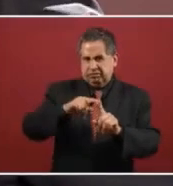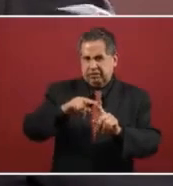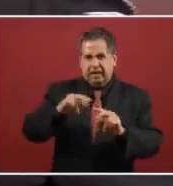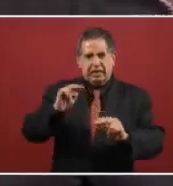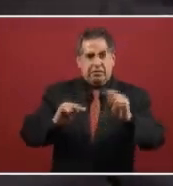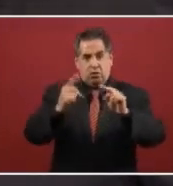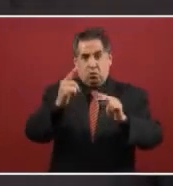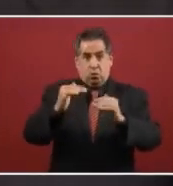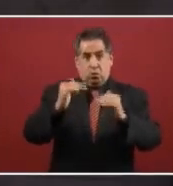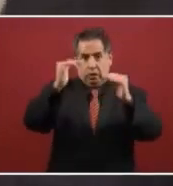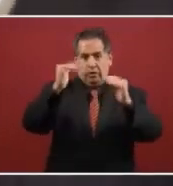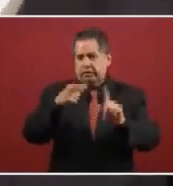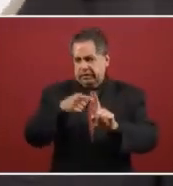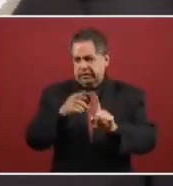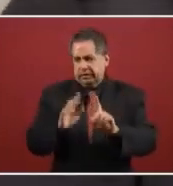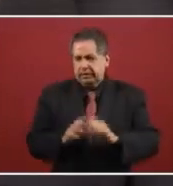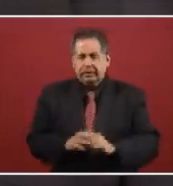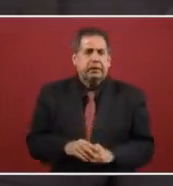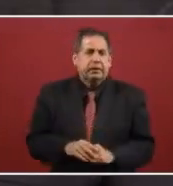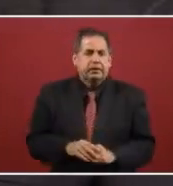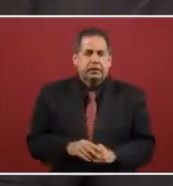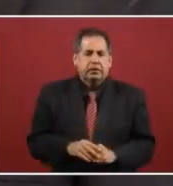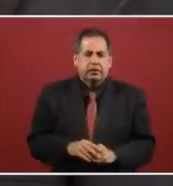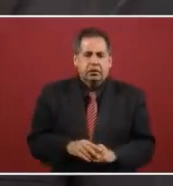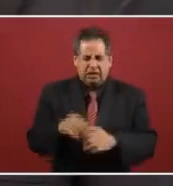like say an academic in the level of